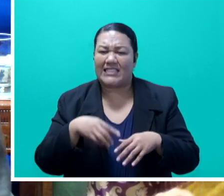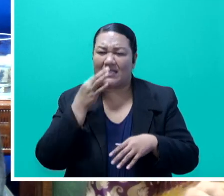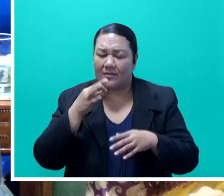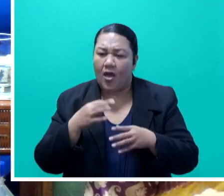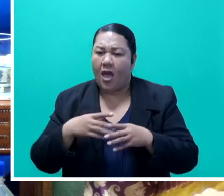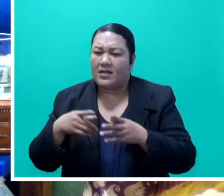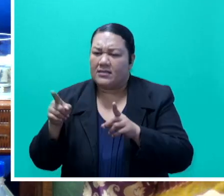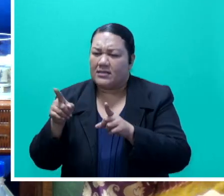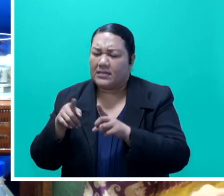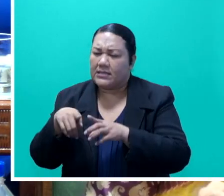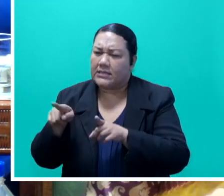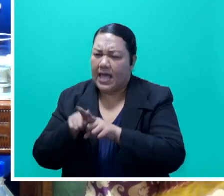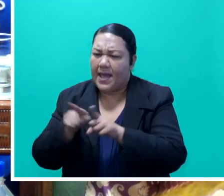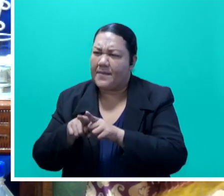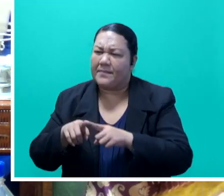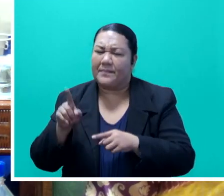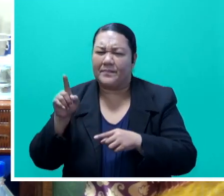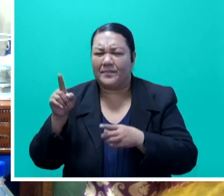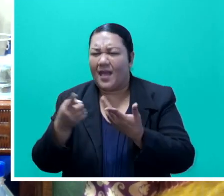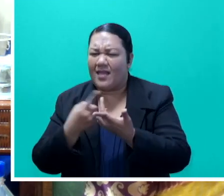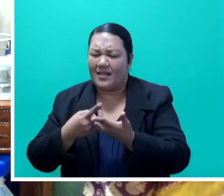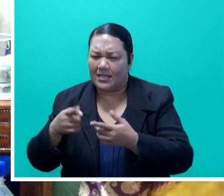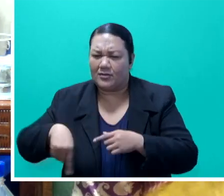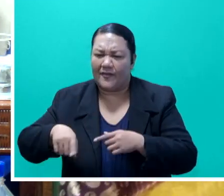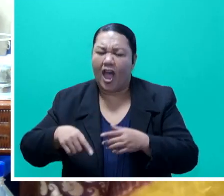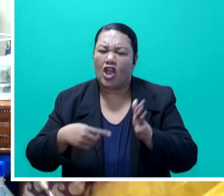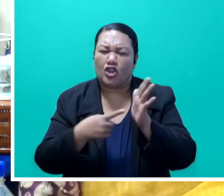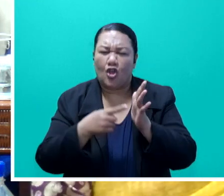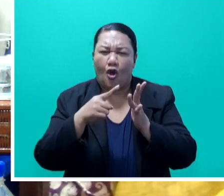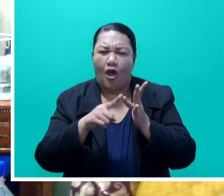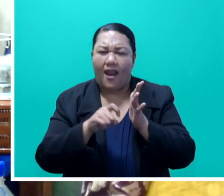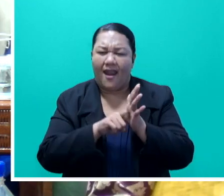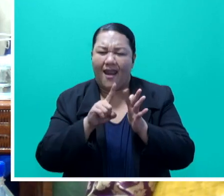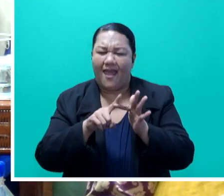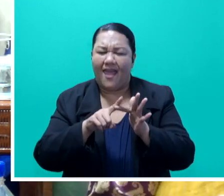following projects have been tendered out for construction in Tore, which is in the Western Division,